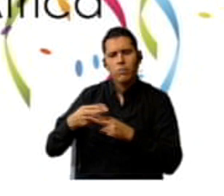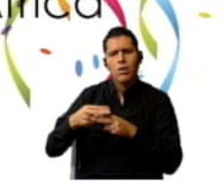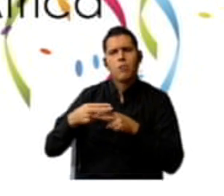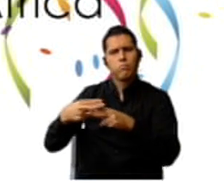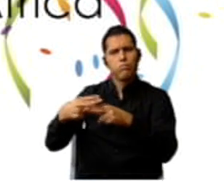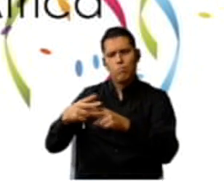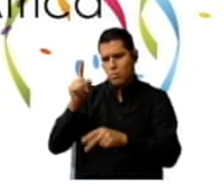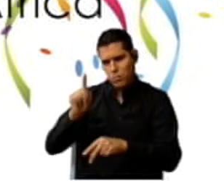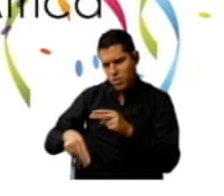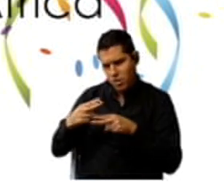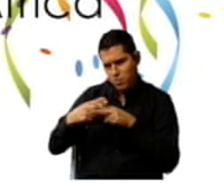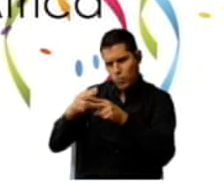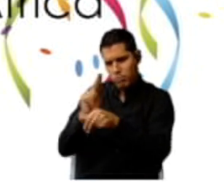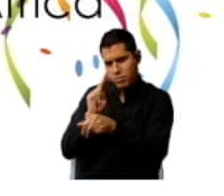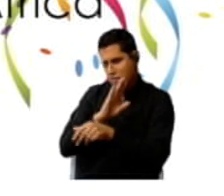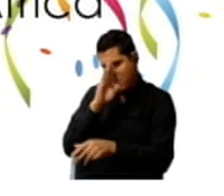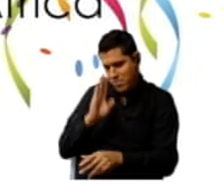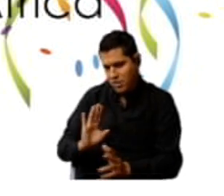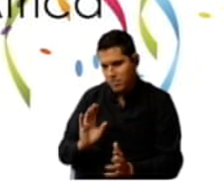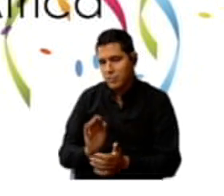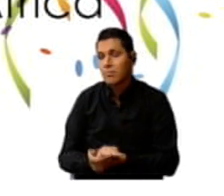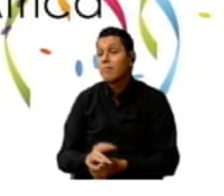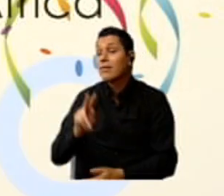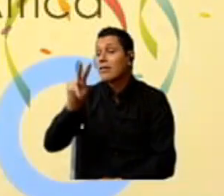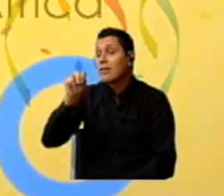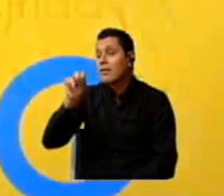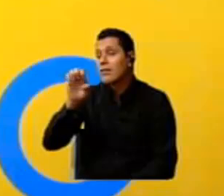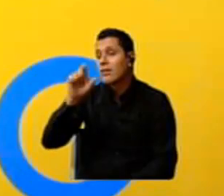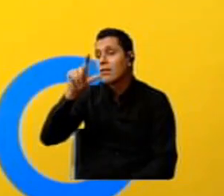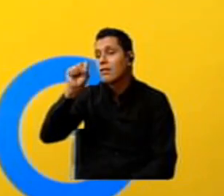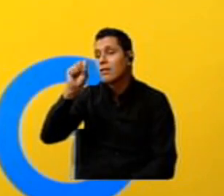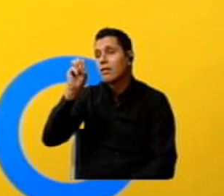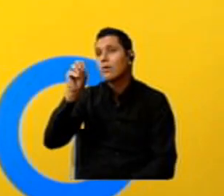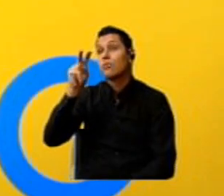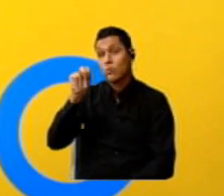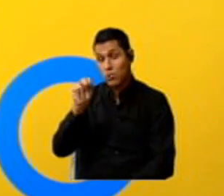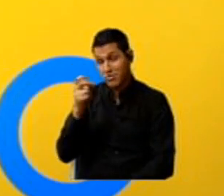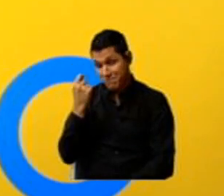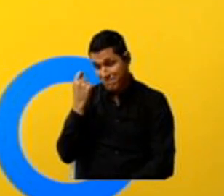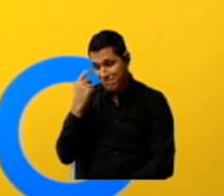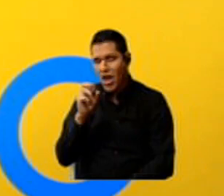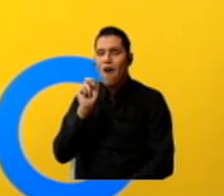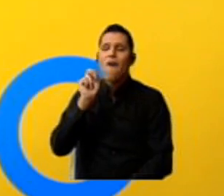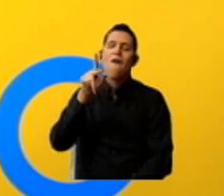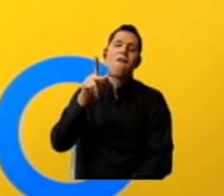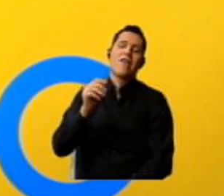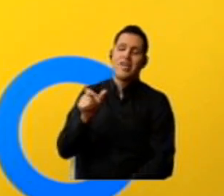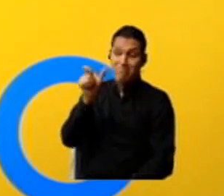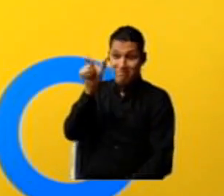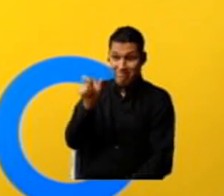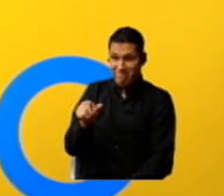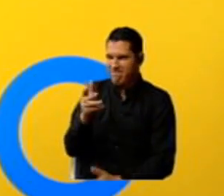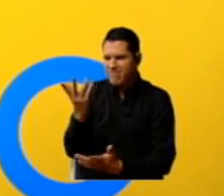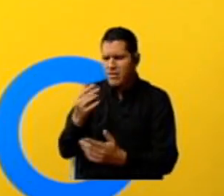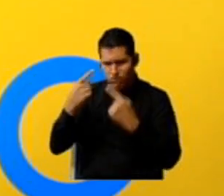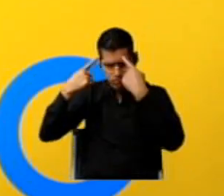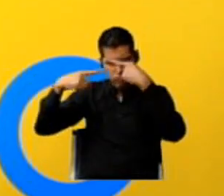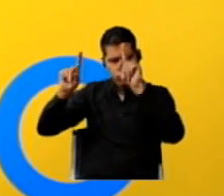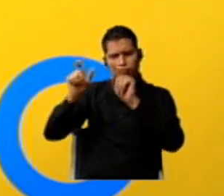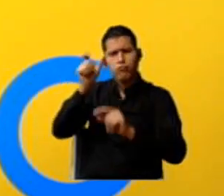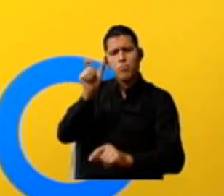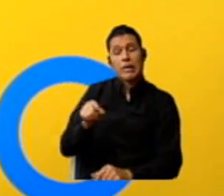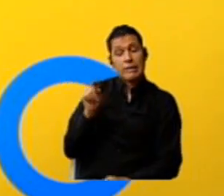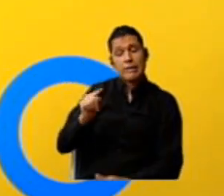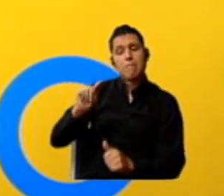is Nelson Mandela. And who is Nelson Mandela? Okay, Nelson Mandela was the